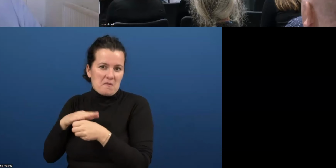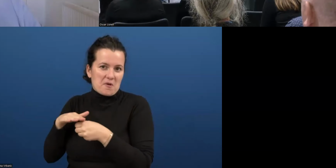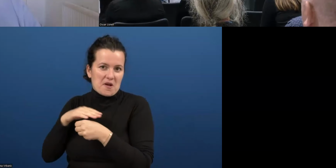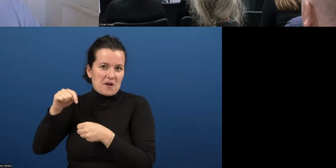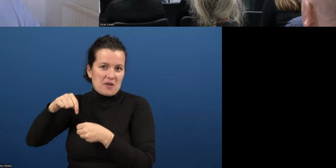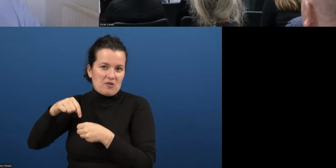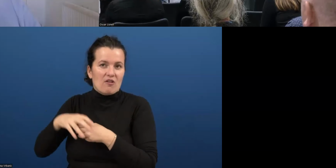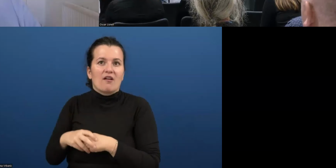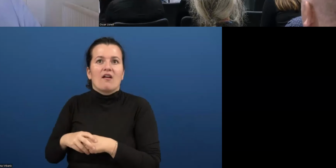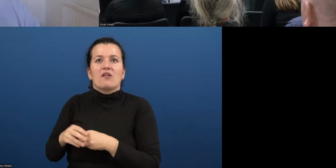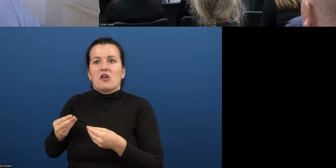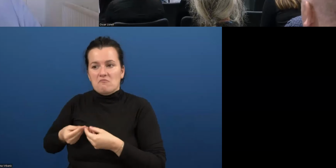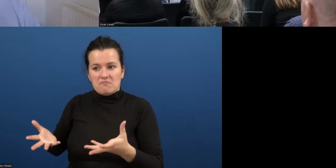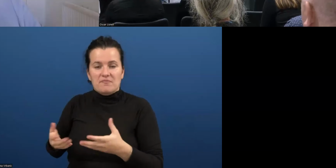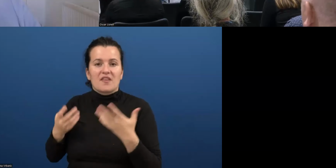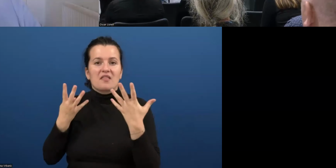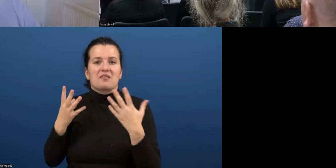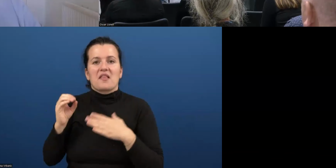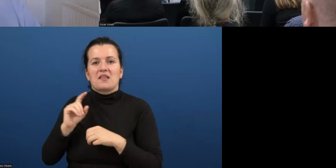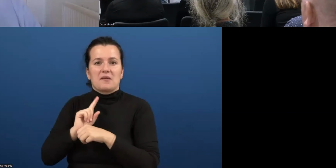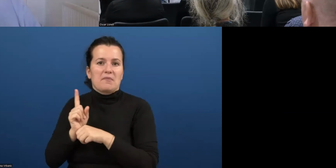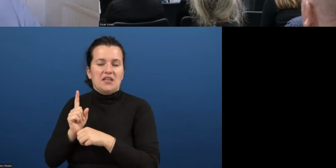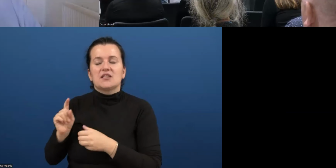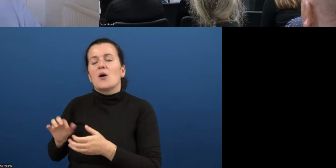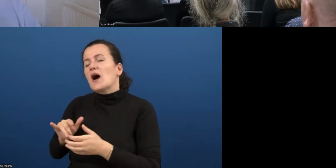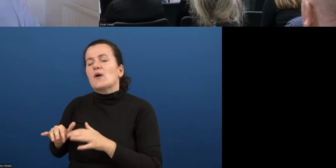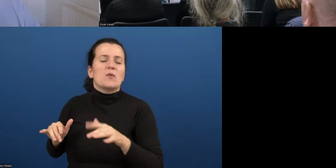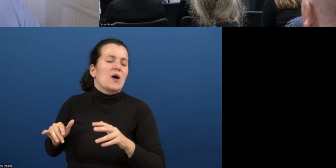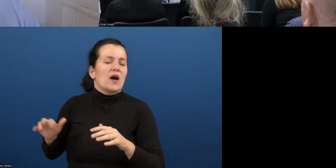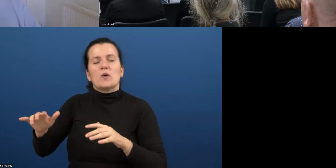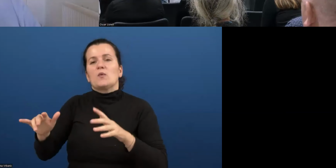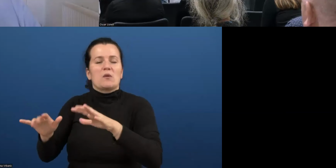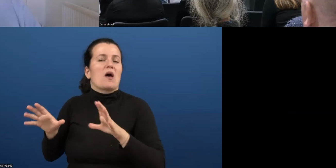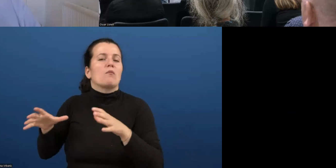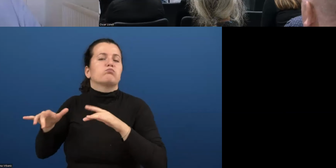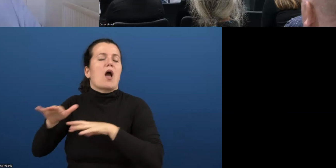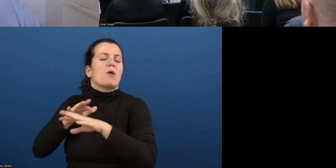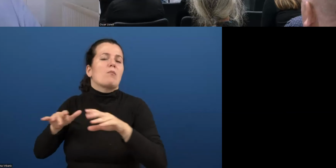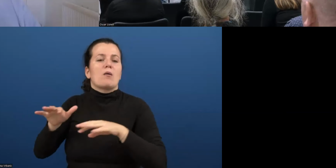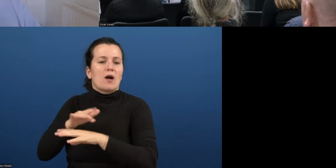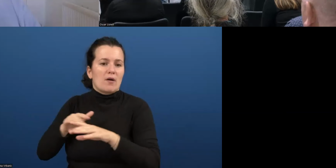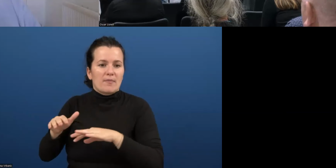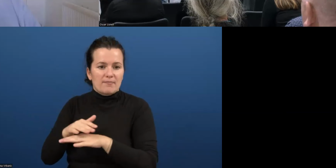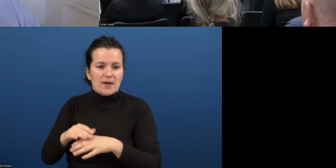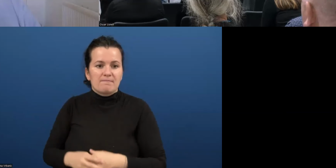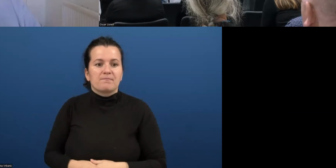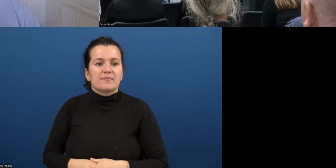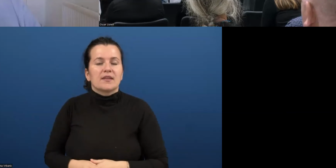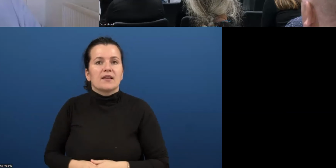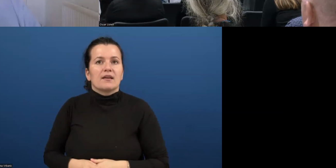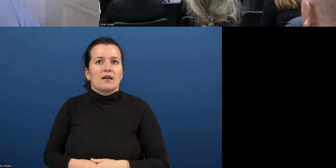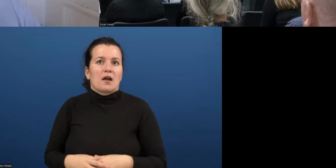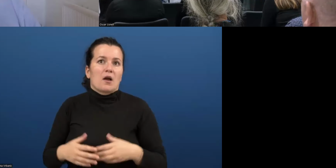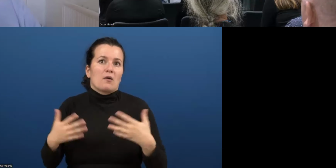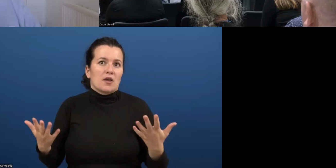90 minutes creating your own music, and it can be also, perhaps we've been in a very kind of different mood here today, but you can be of course